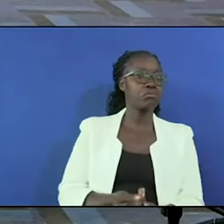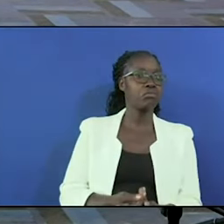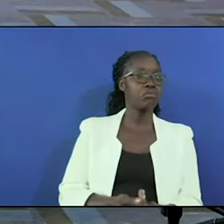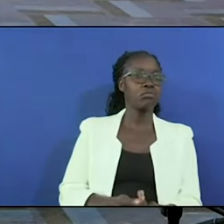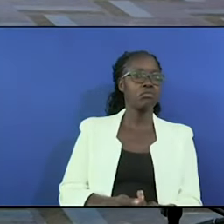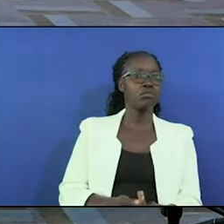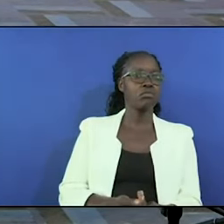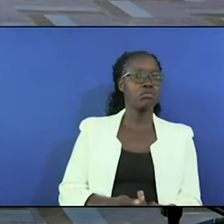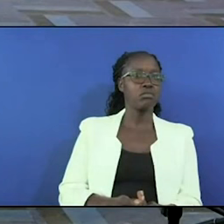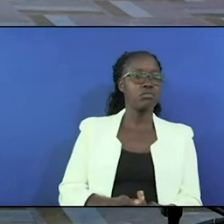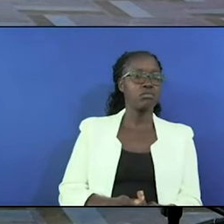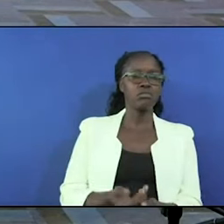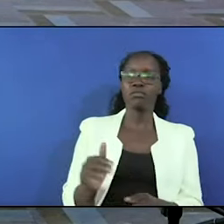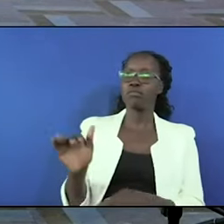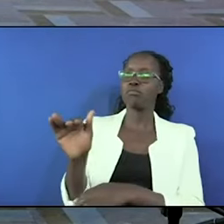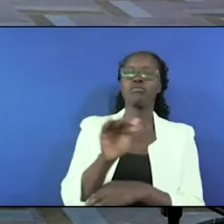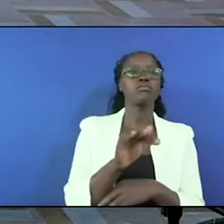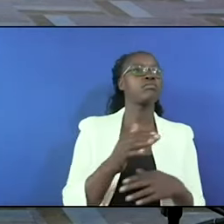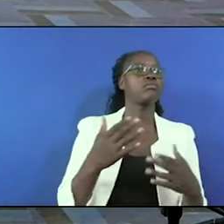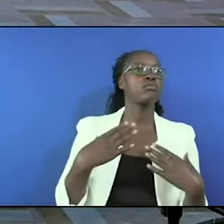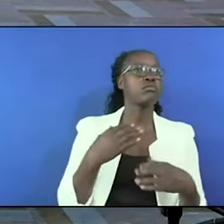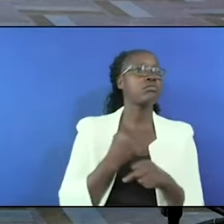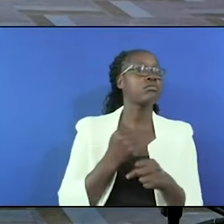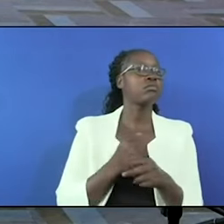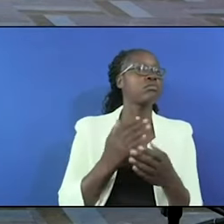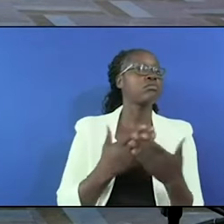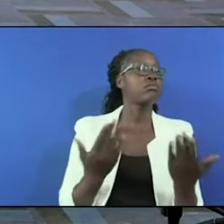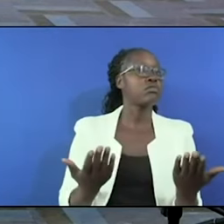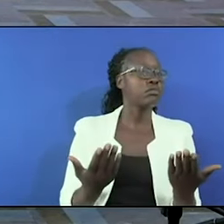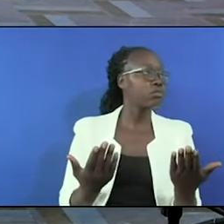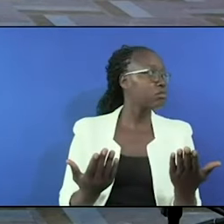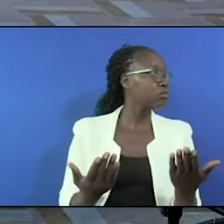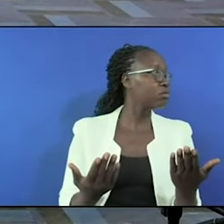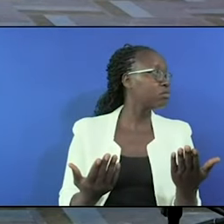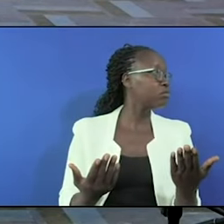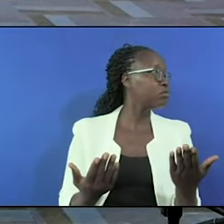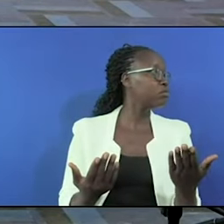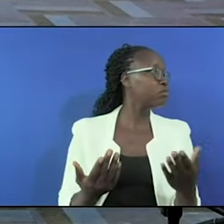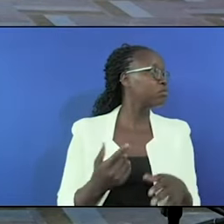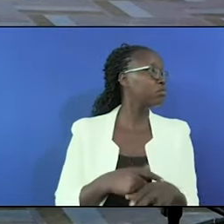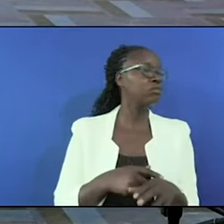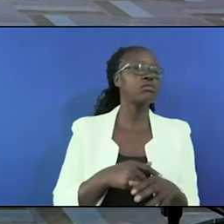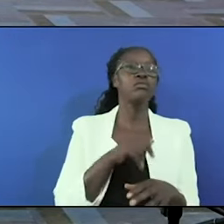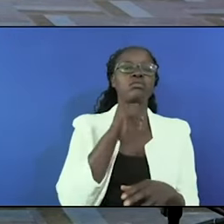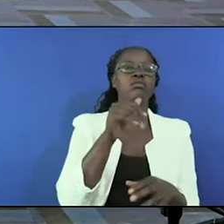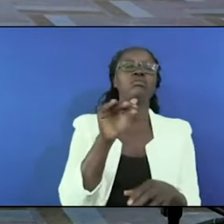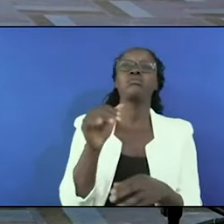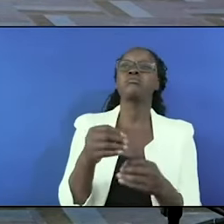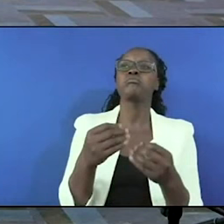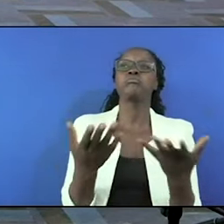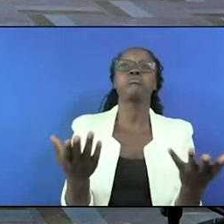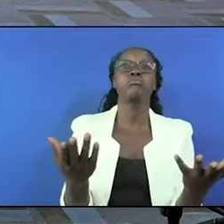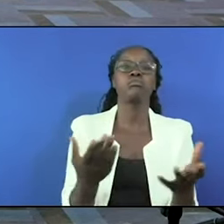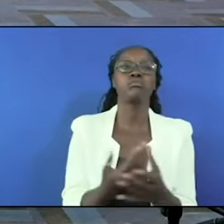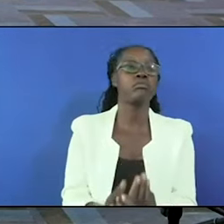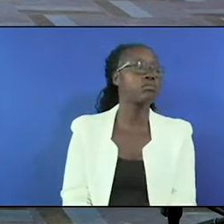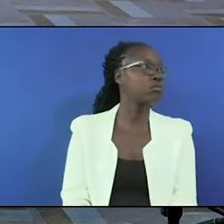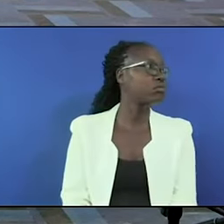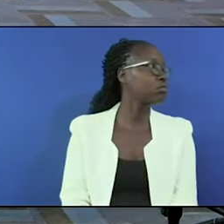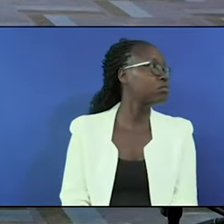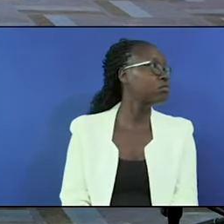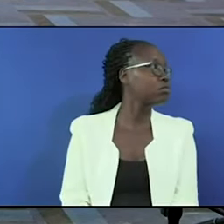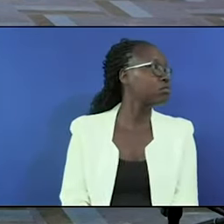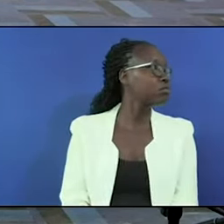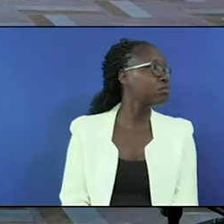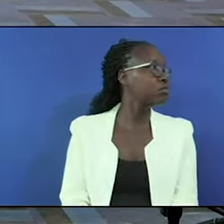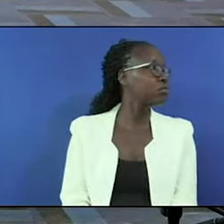You know, asking people to do what? To give when we don't do what? I have tried. I don't have a